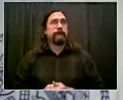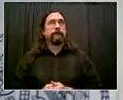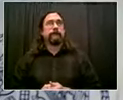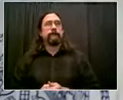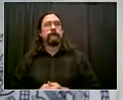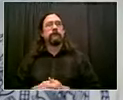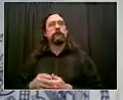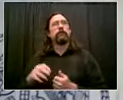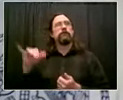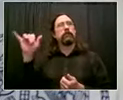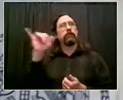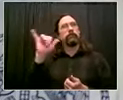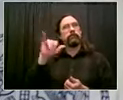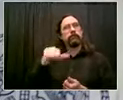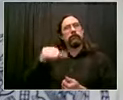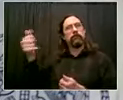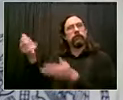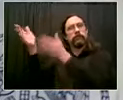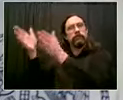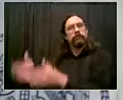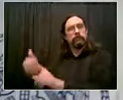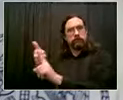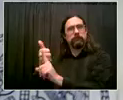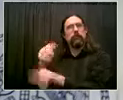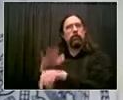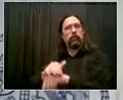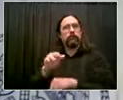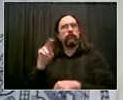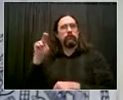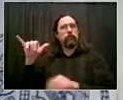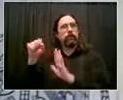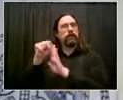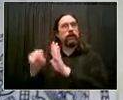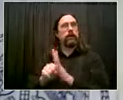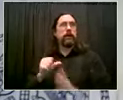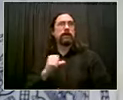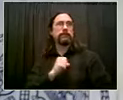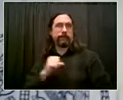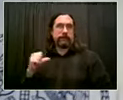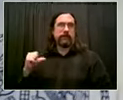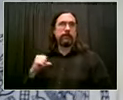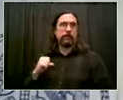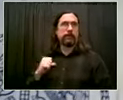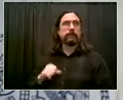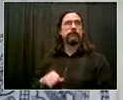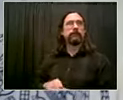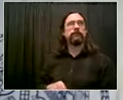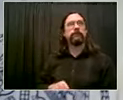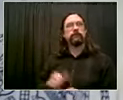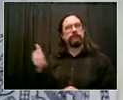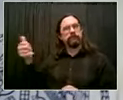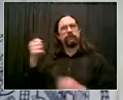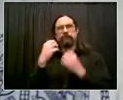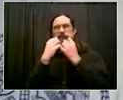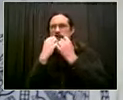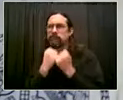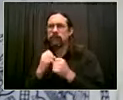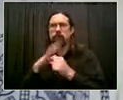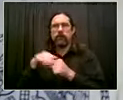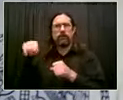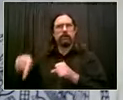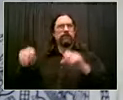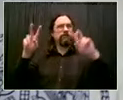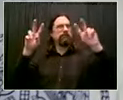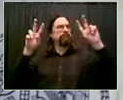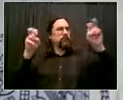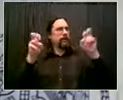important it is to help people come back the right way. If we're going to do rehabilitation, we have to do it the right way. But it also is the way to keep